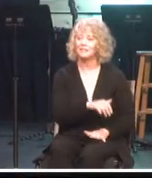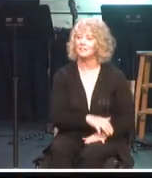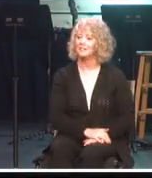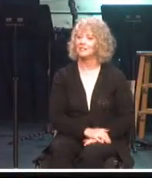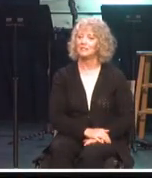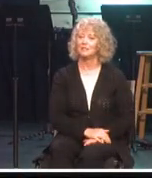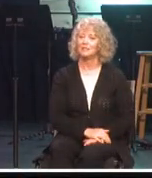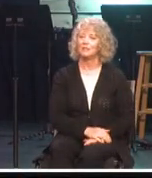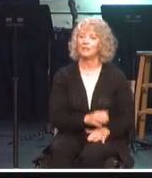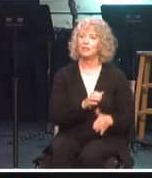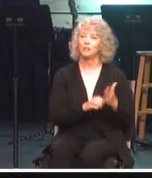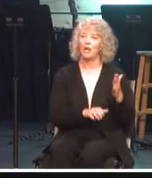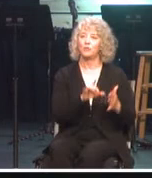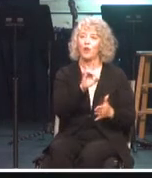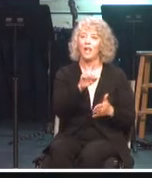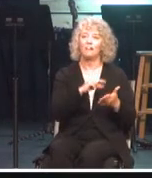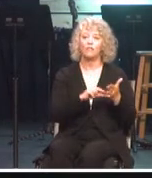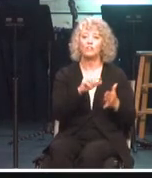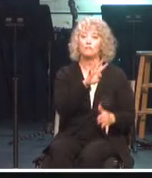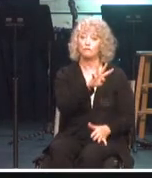Look at chapter 8, verse